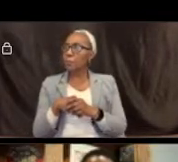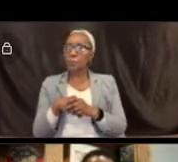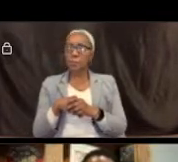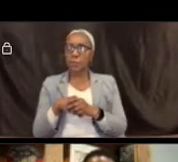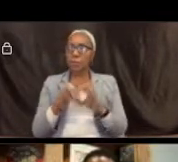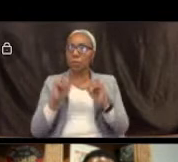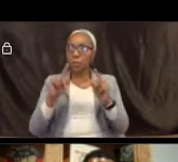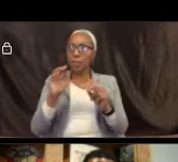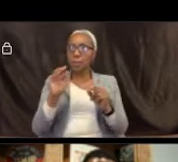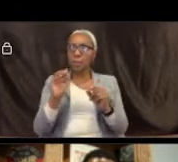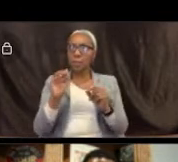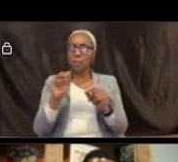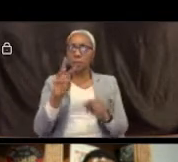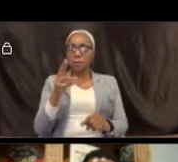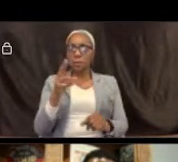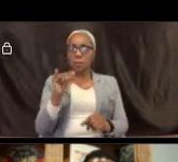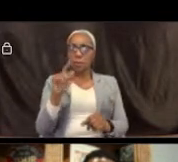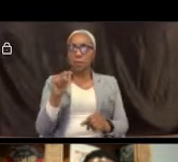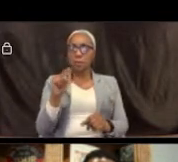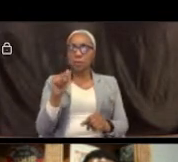It looks like we have Commissioner Whitaker now.